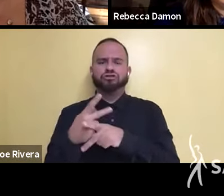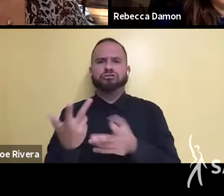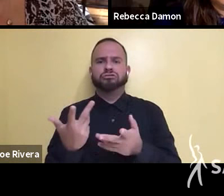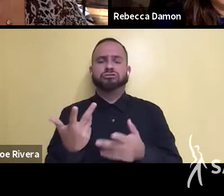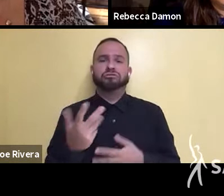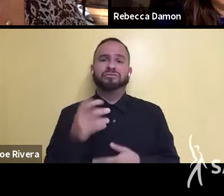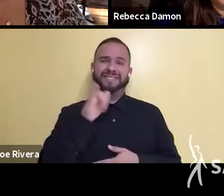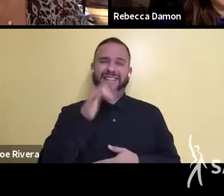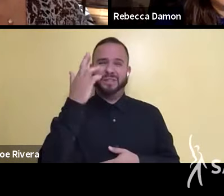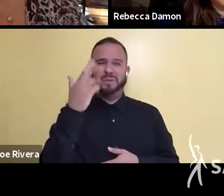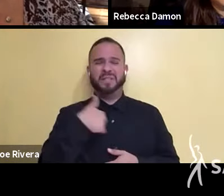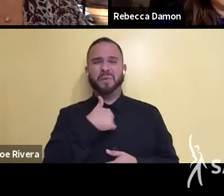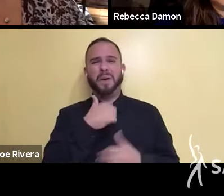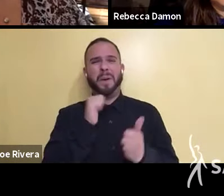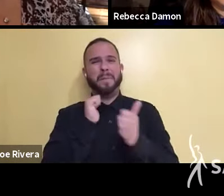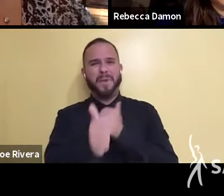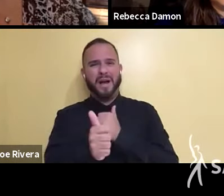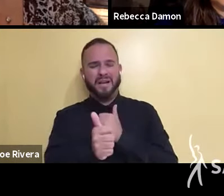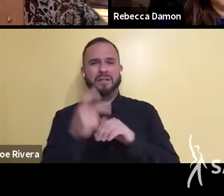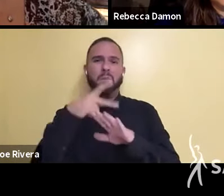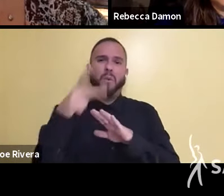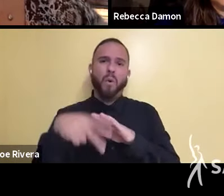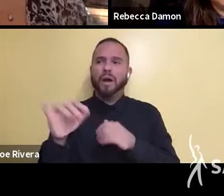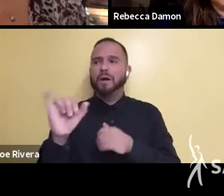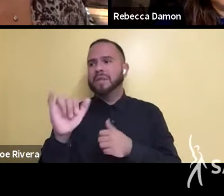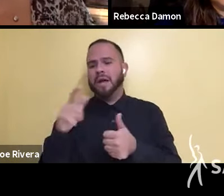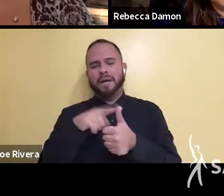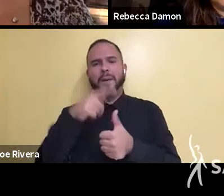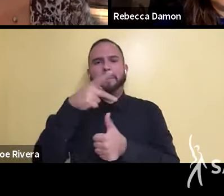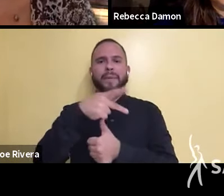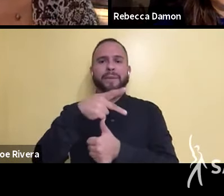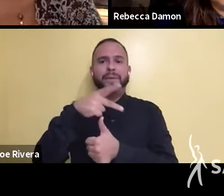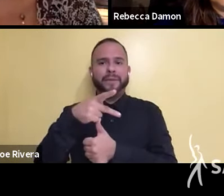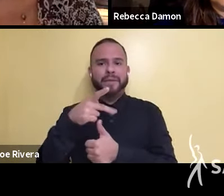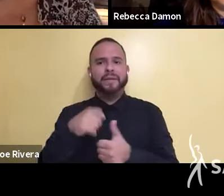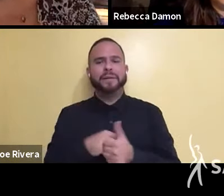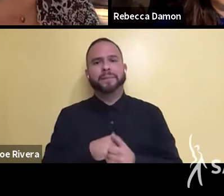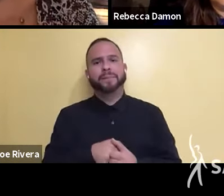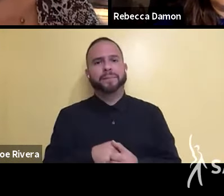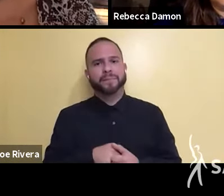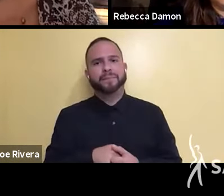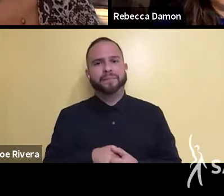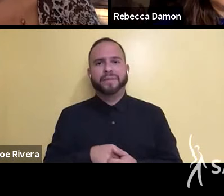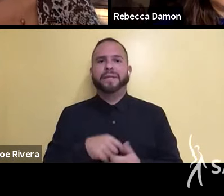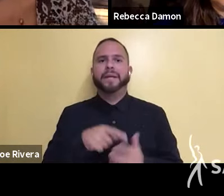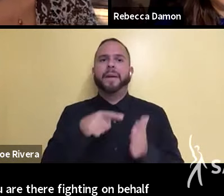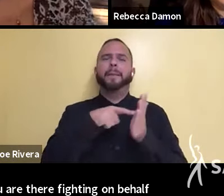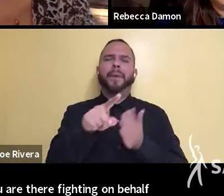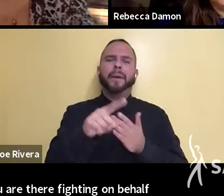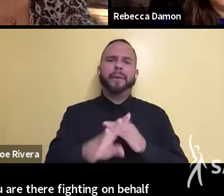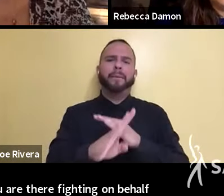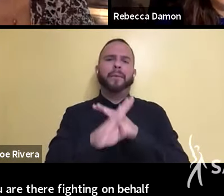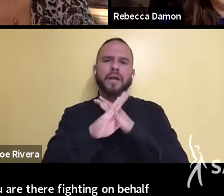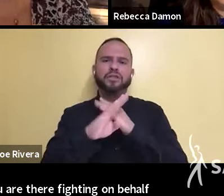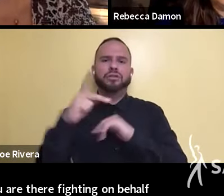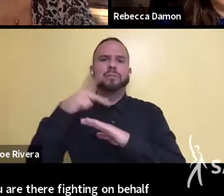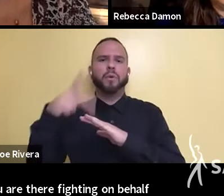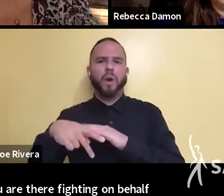passed such programs as PPP, the Payment Protection